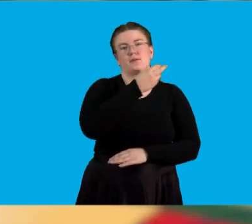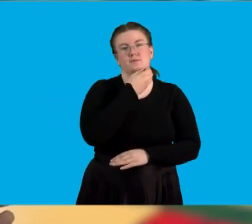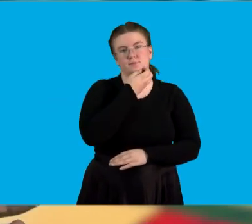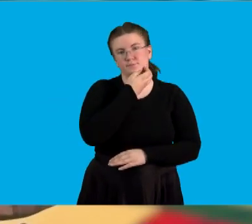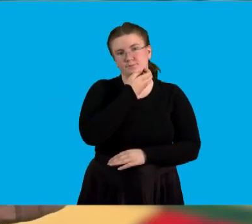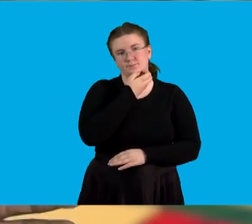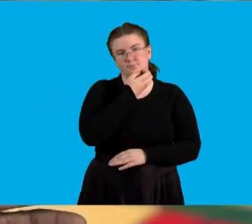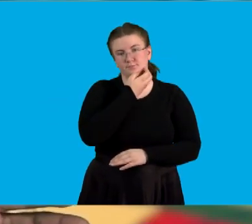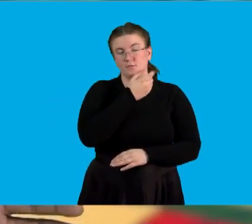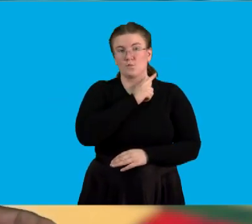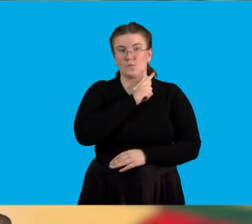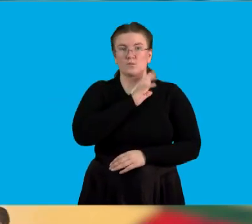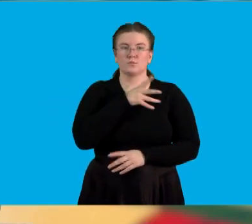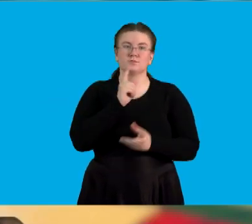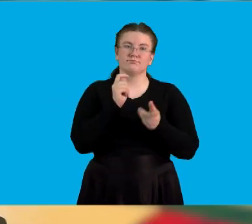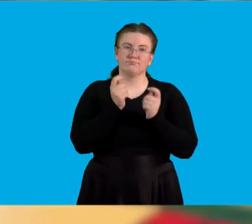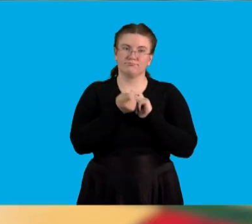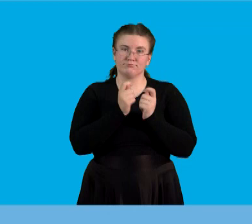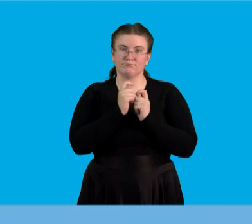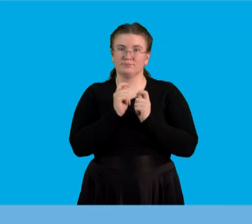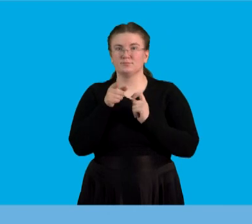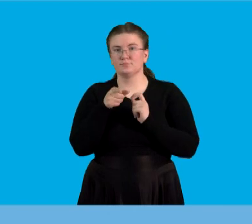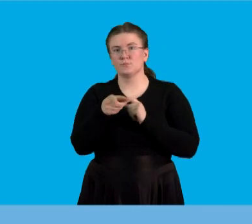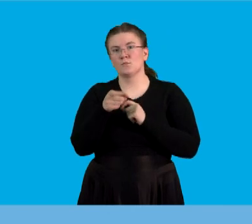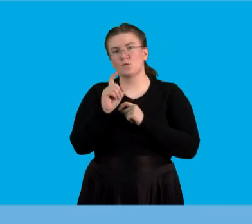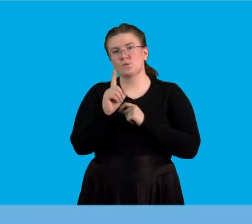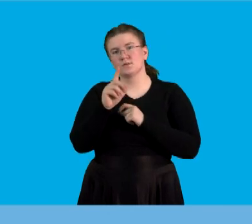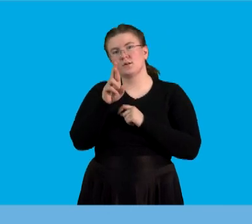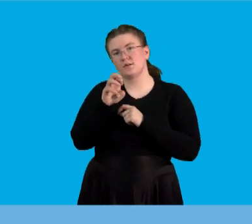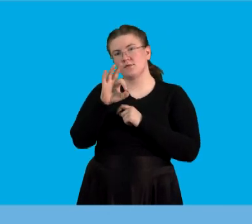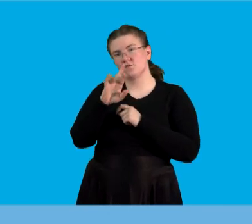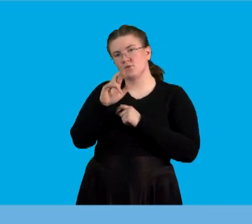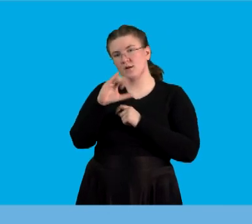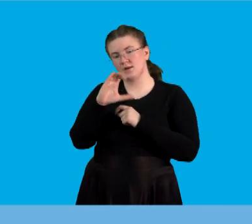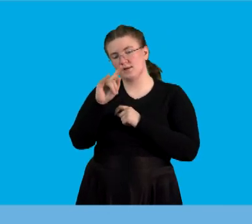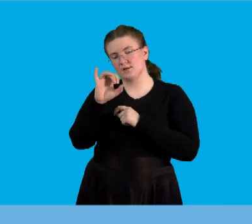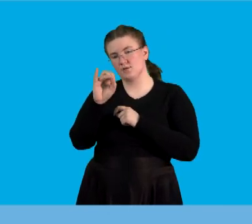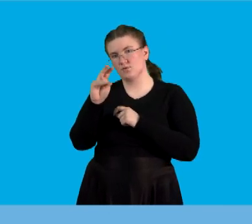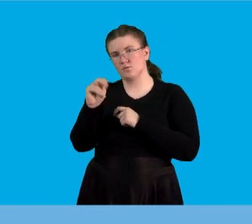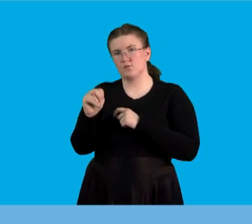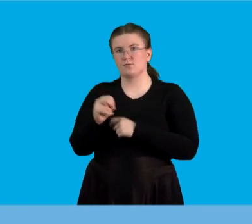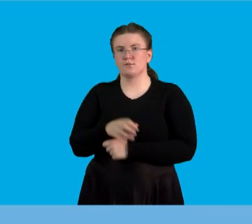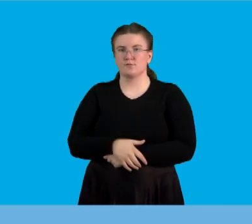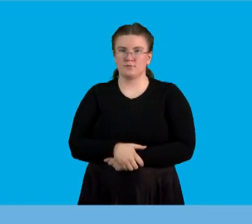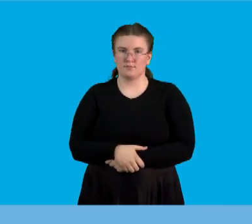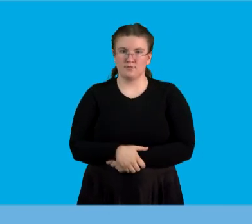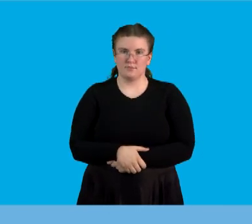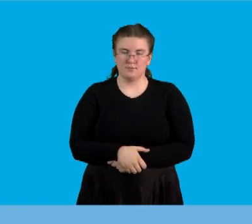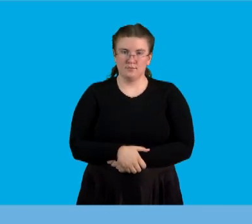that changing of speed and that changing of direction is called your refraction.